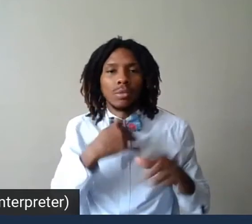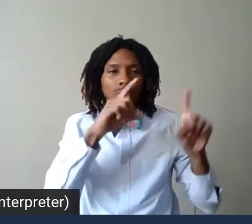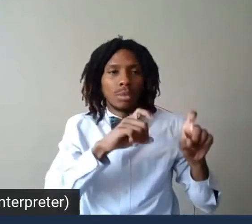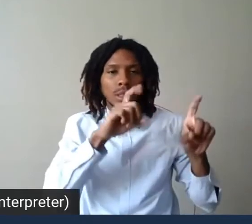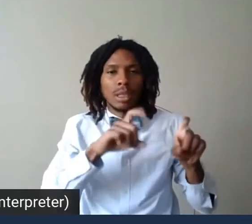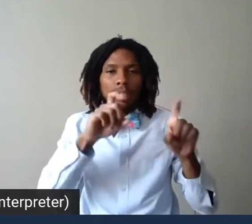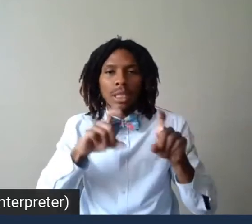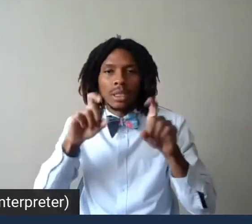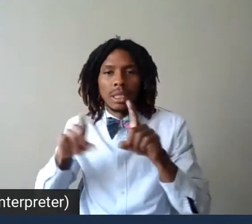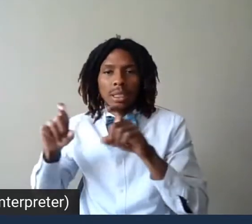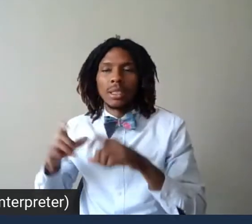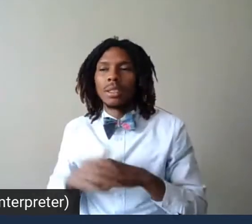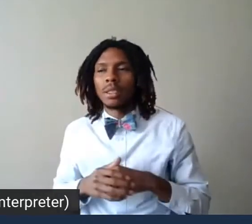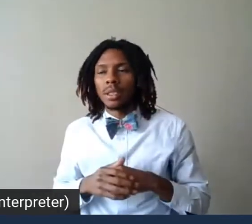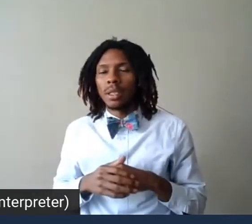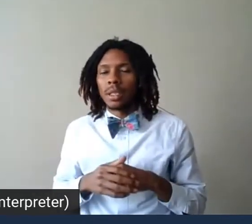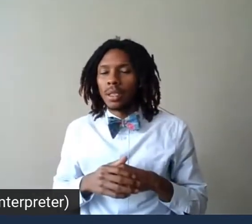against it.